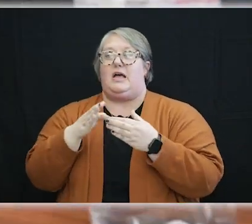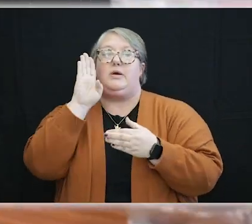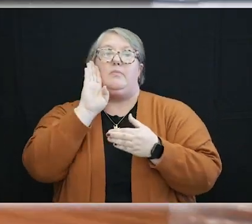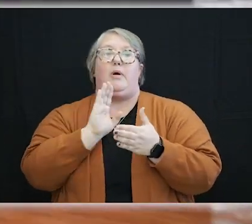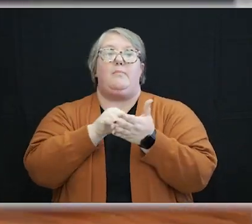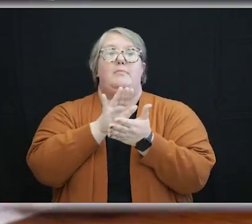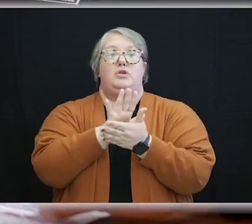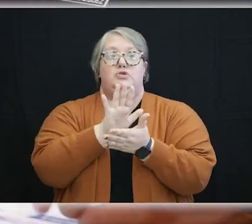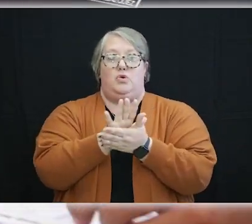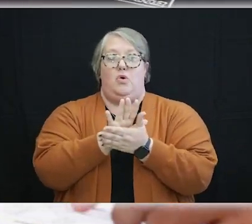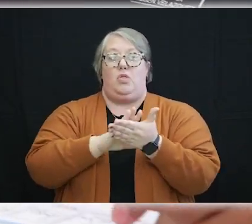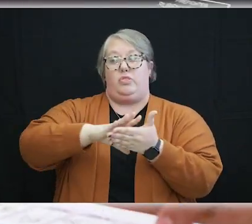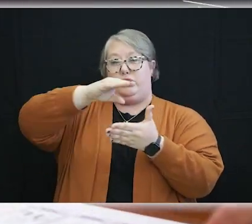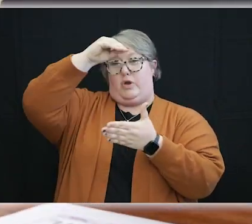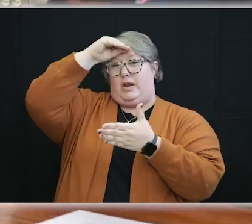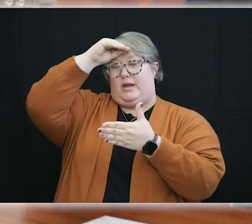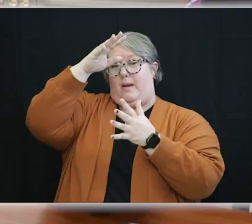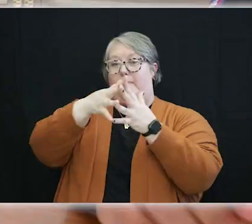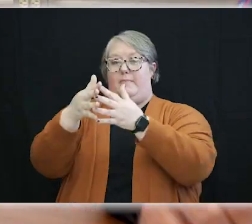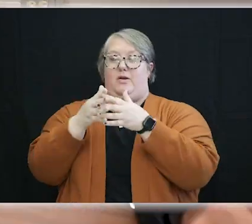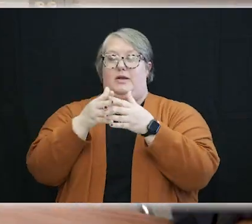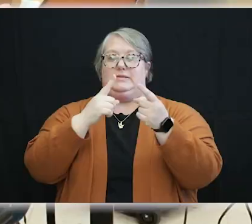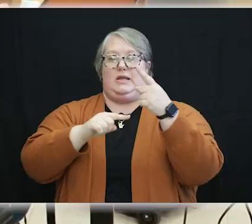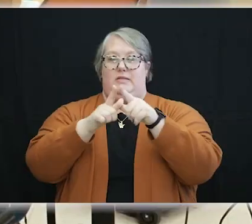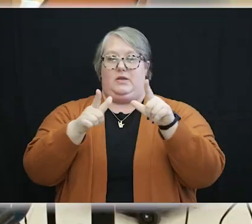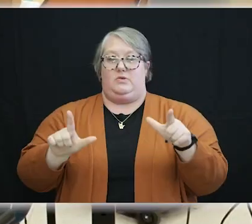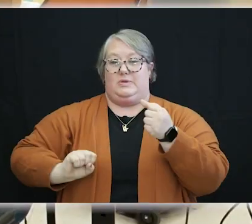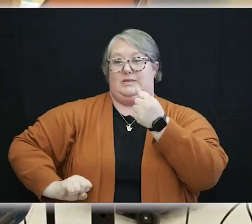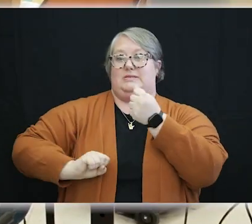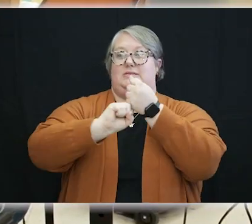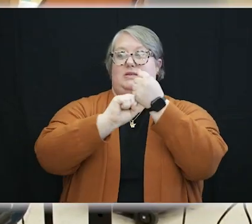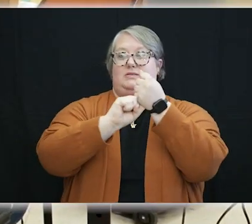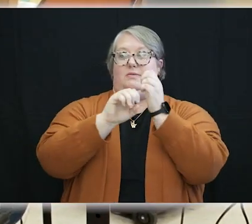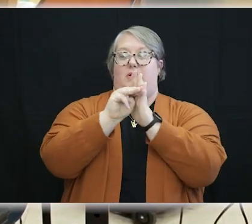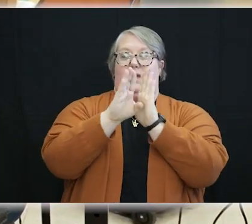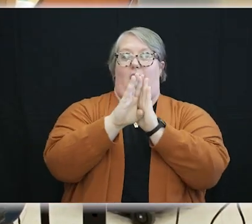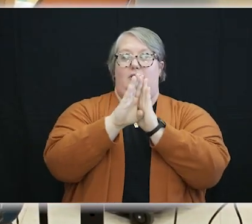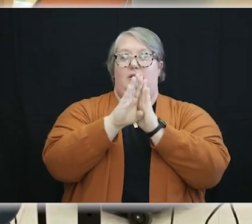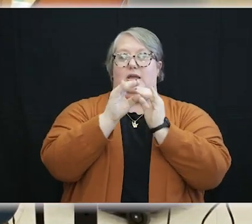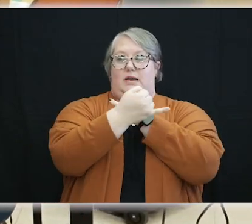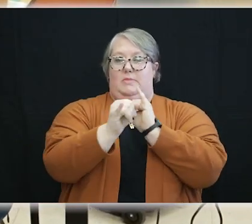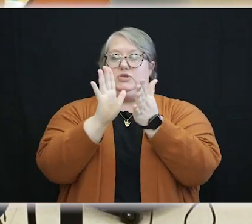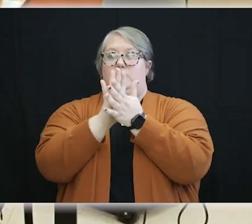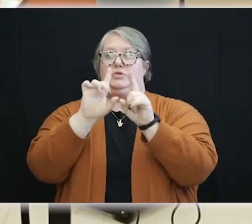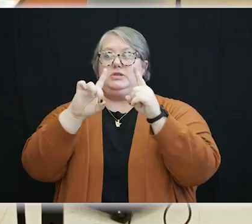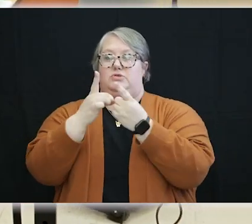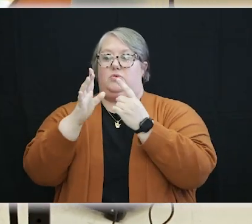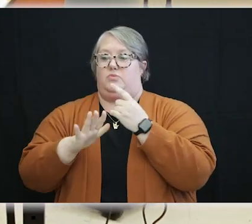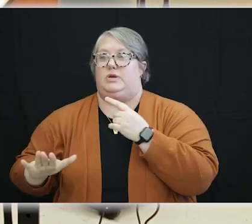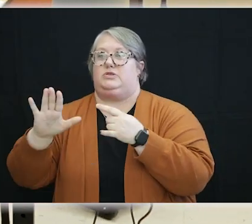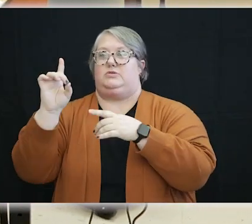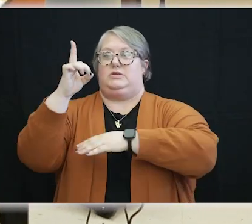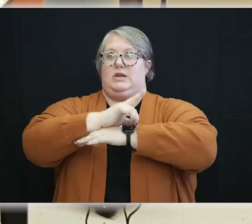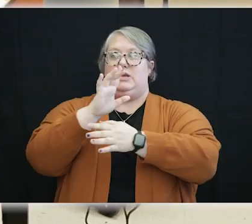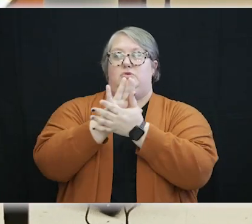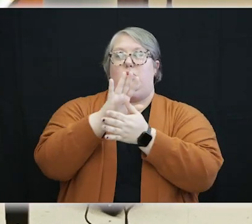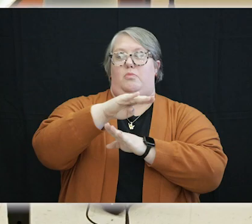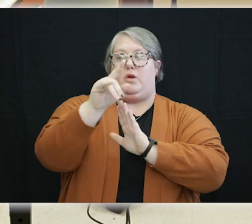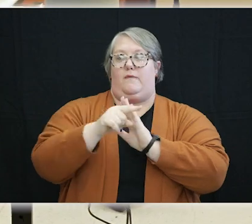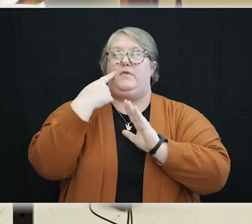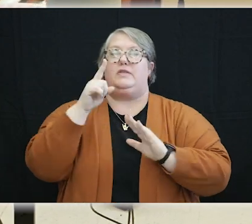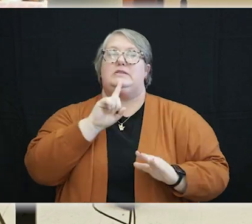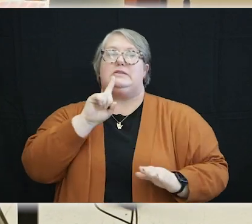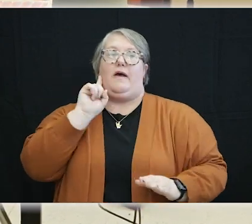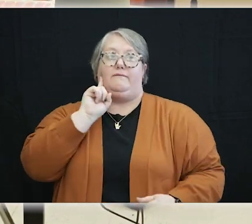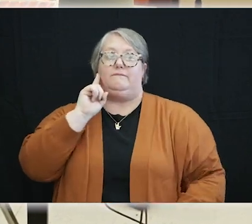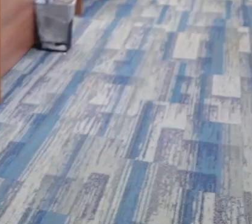class at Brown Middle School learning American Sign Language with the assistance of the McAllen Independent School District Regional Day School Program for